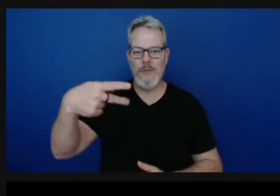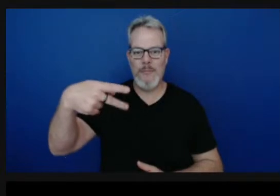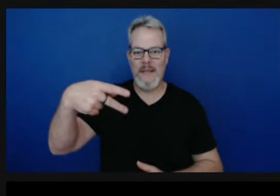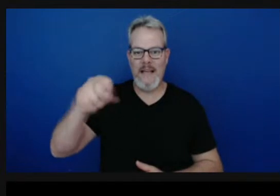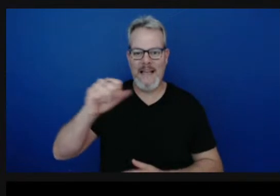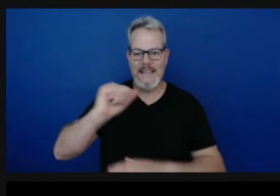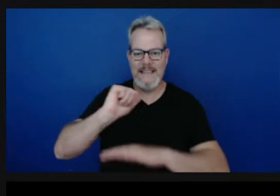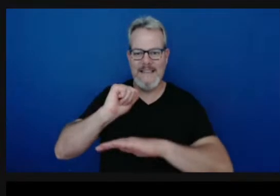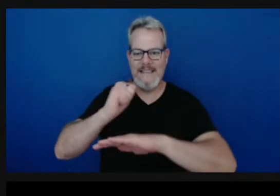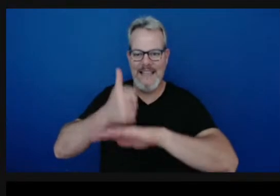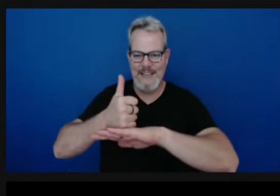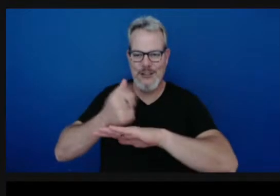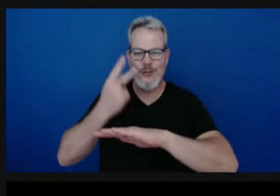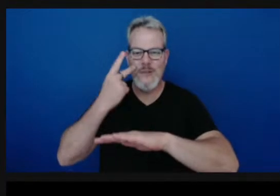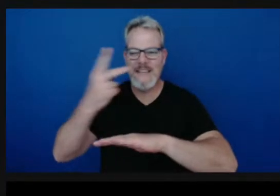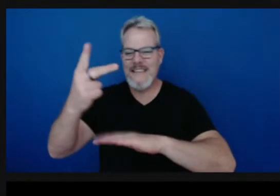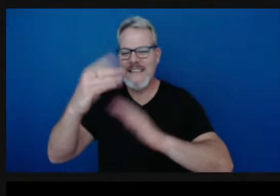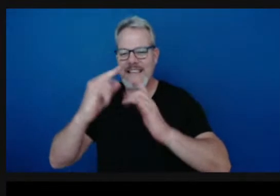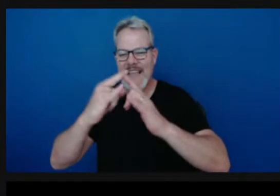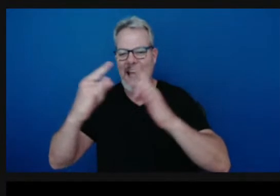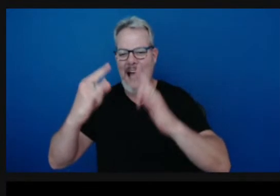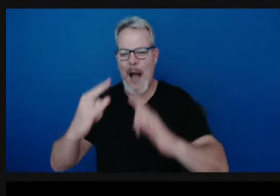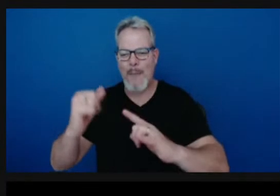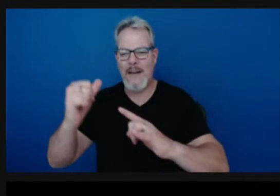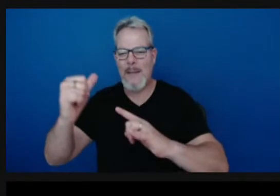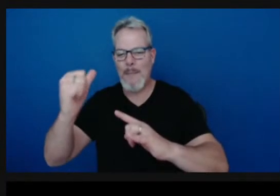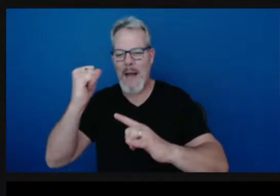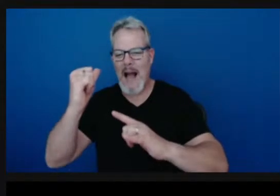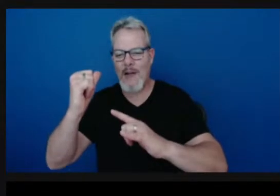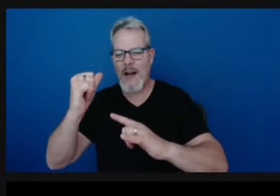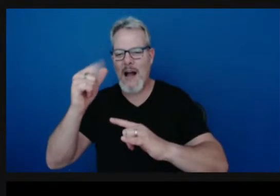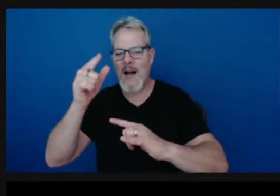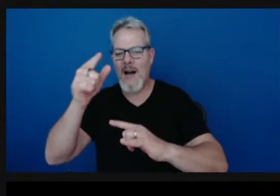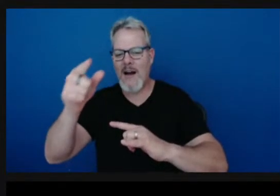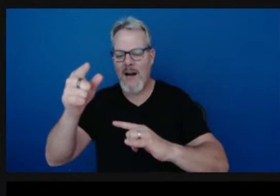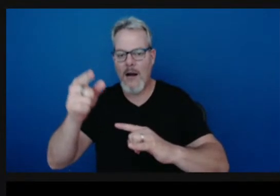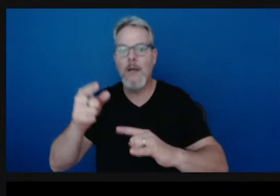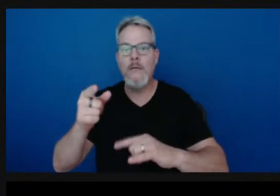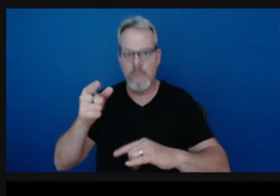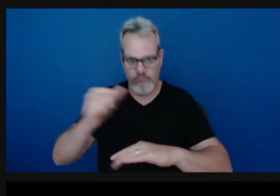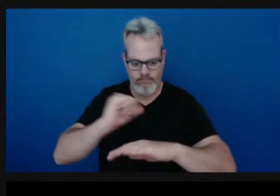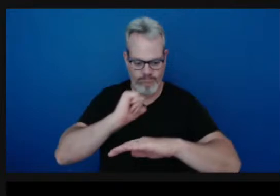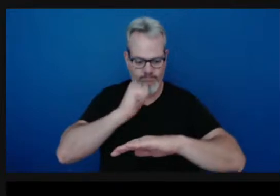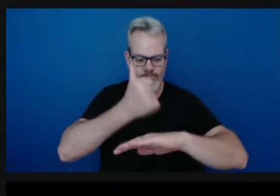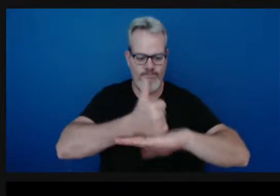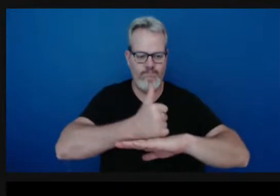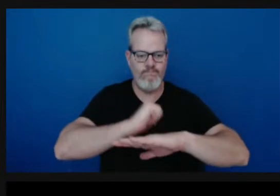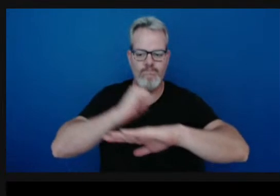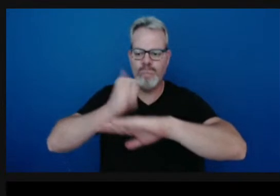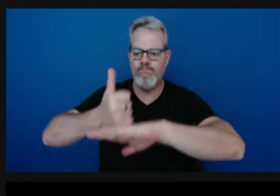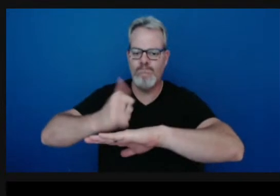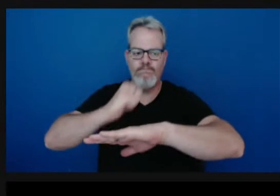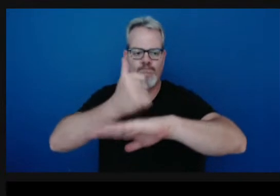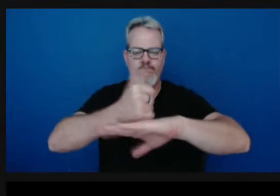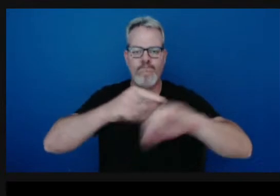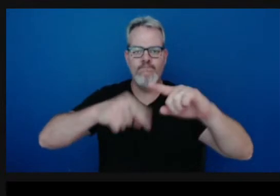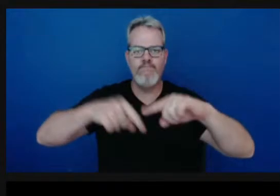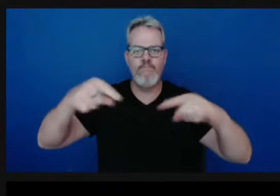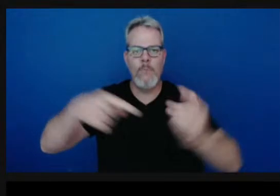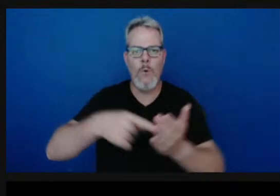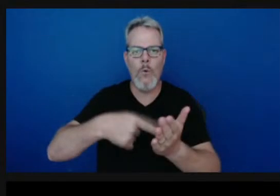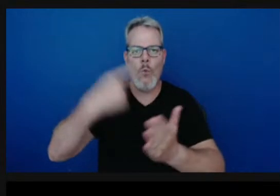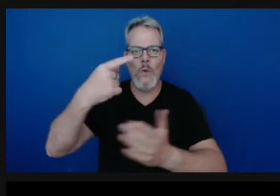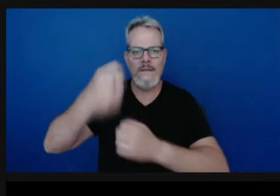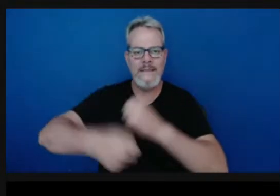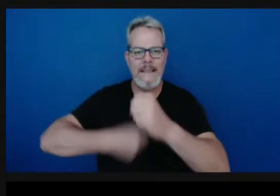Cabin is in the background there. And USGS will come and deploy these stations over the benchmarks once a year for about 2 days or so.